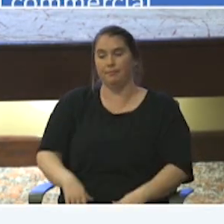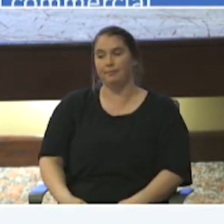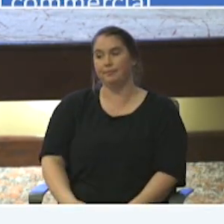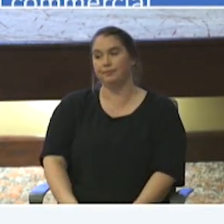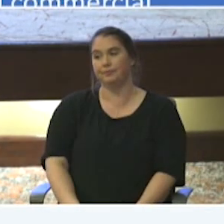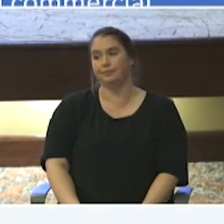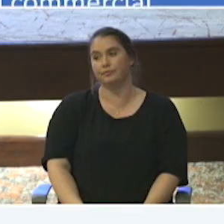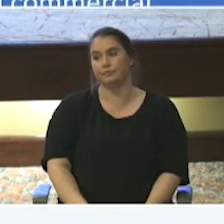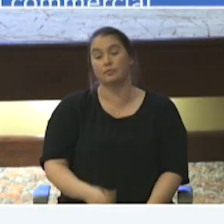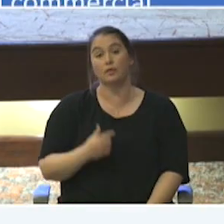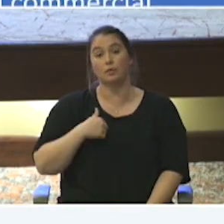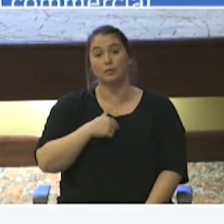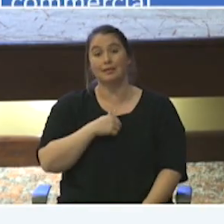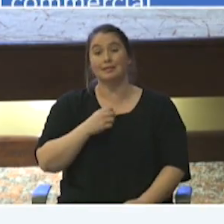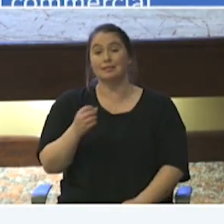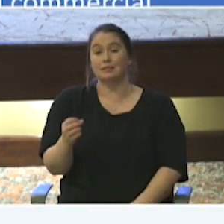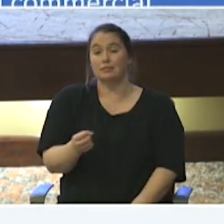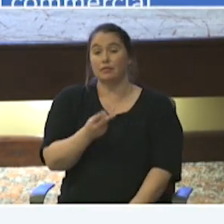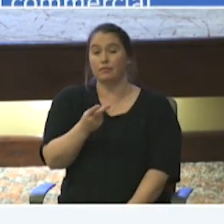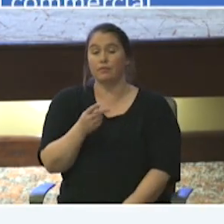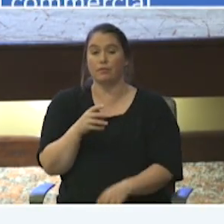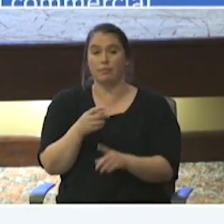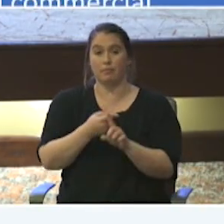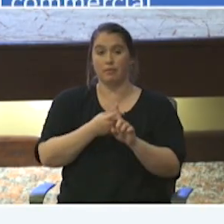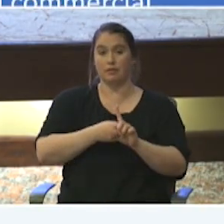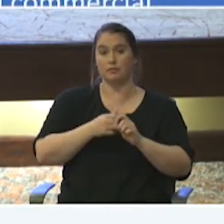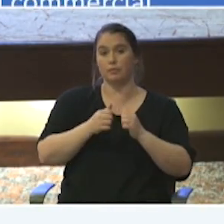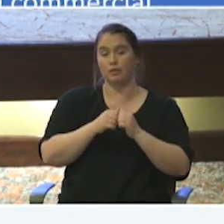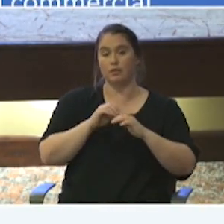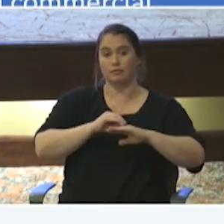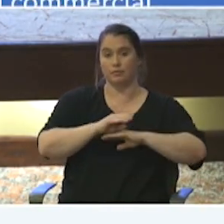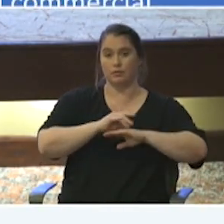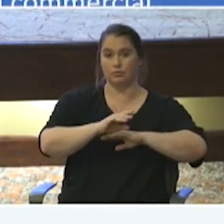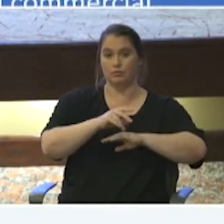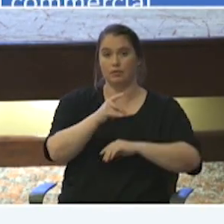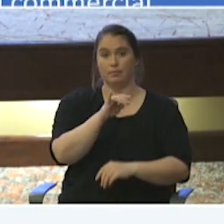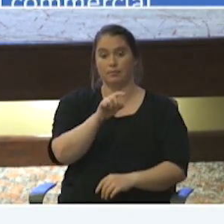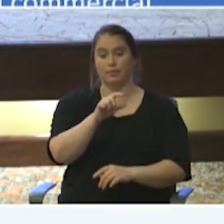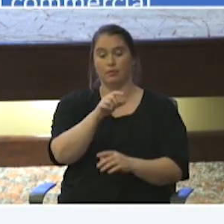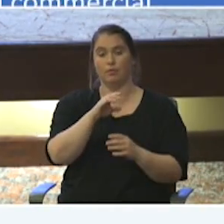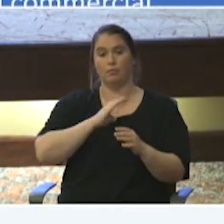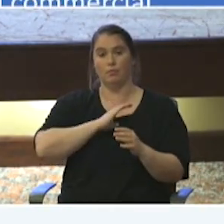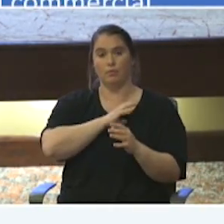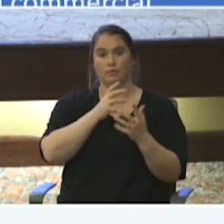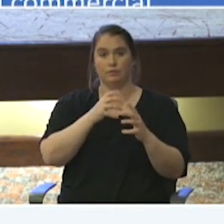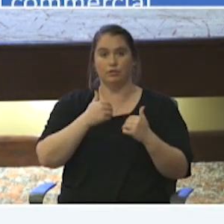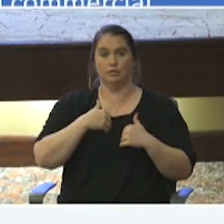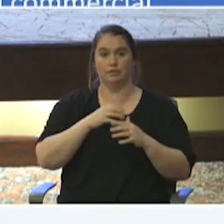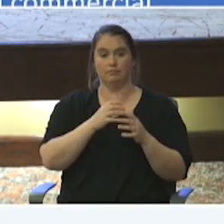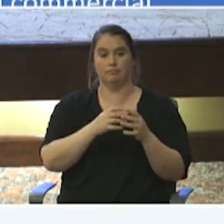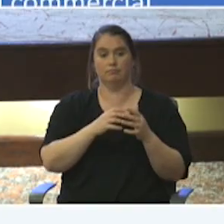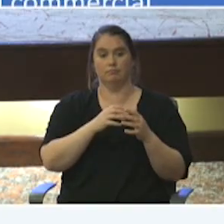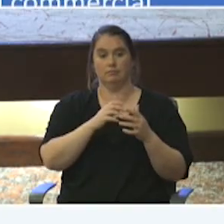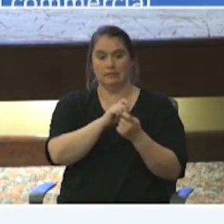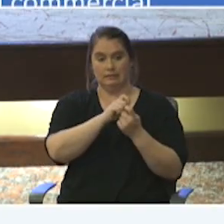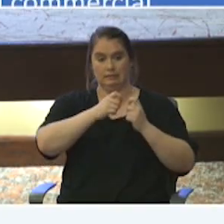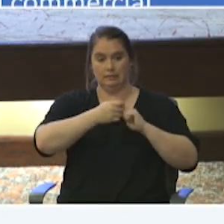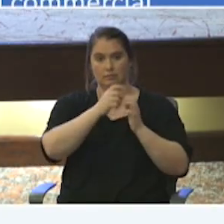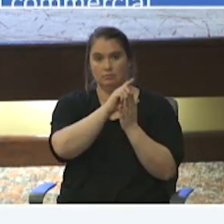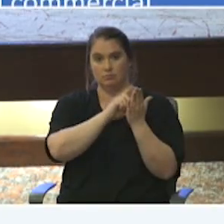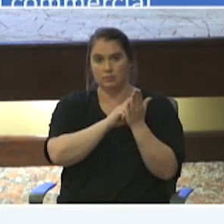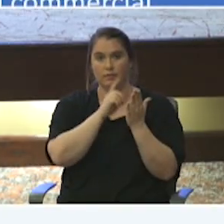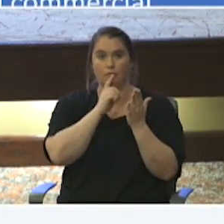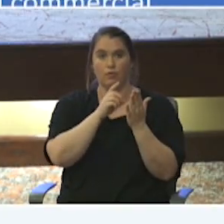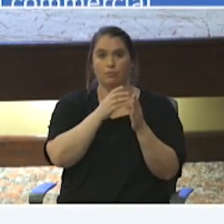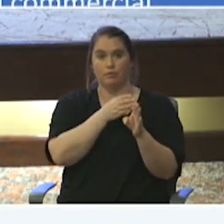several months with our Building Inspection Advisory and Appeal Board, made up of trade professionals, design professionals, across the